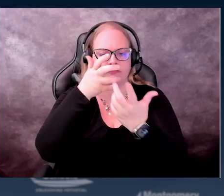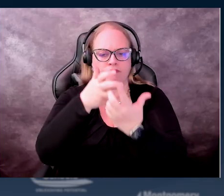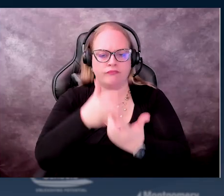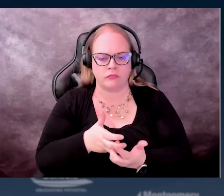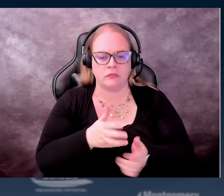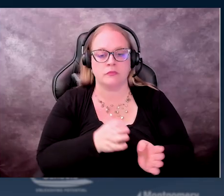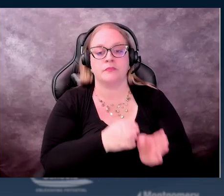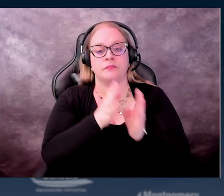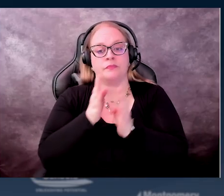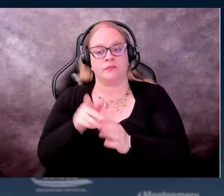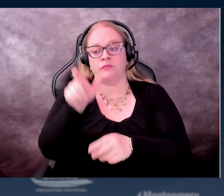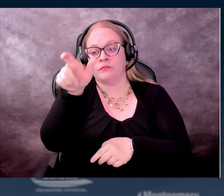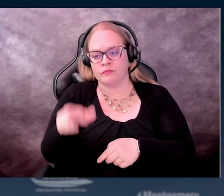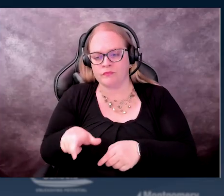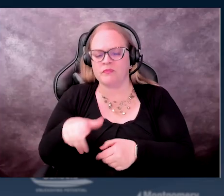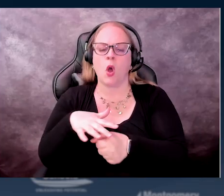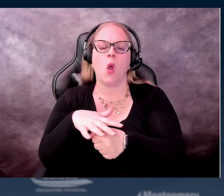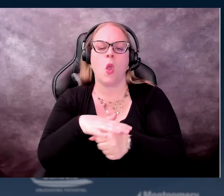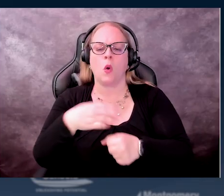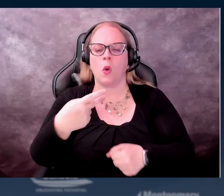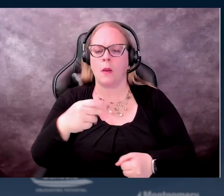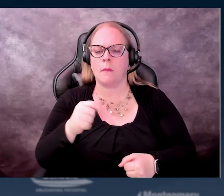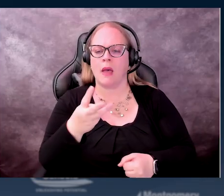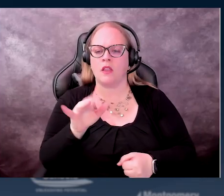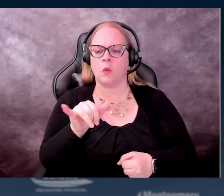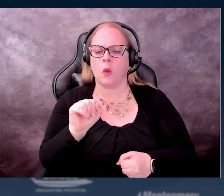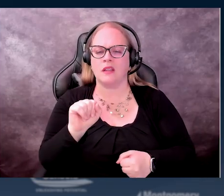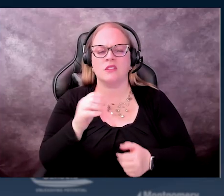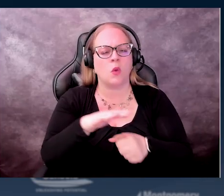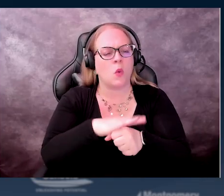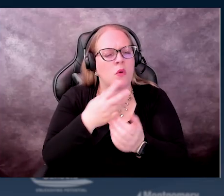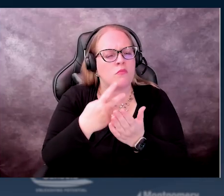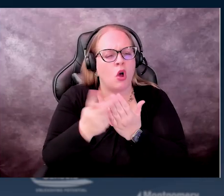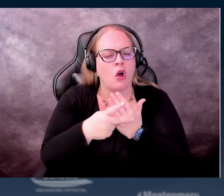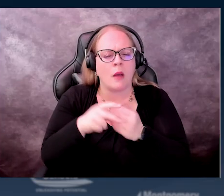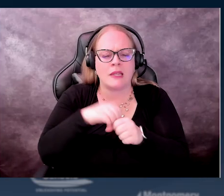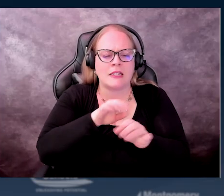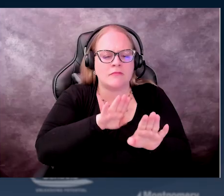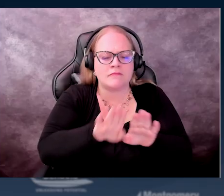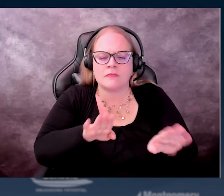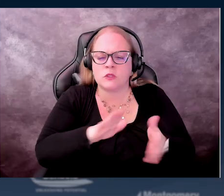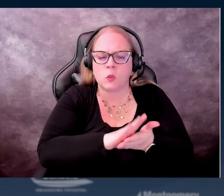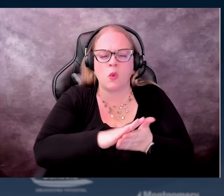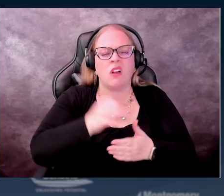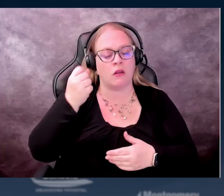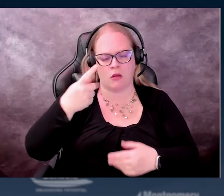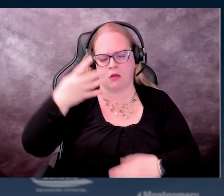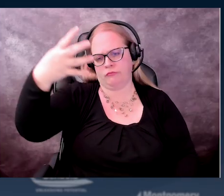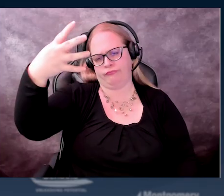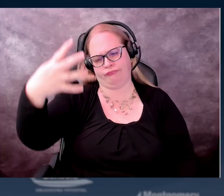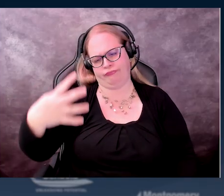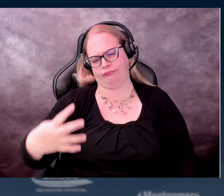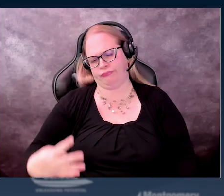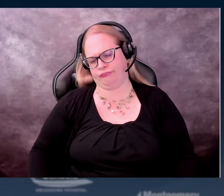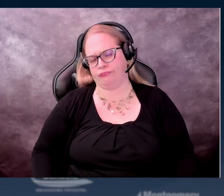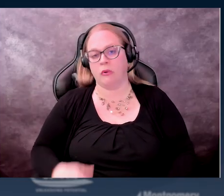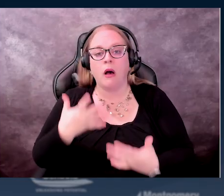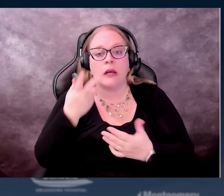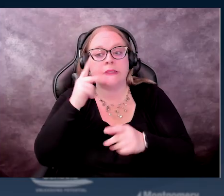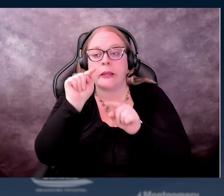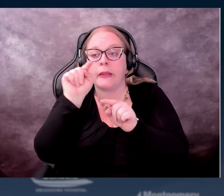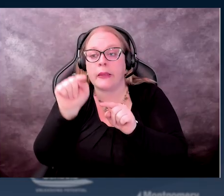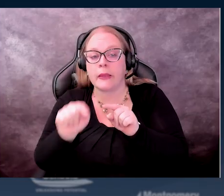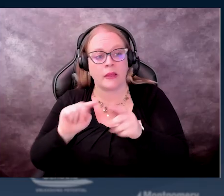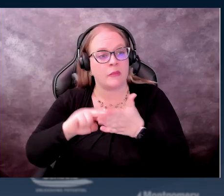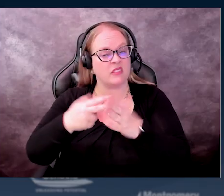list. And we want you to know that once we post this slide deck on the program analysis website, you'll be able to locate